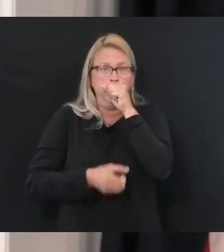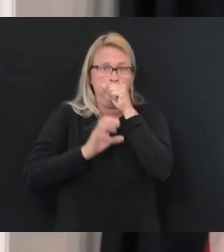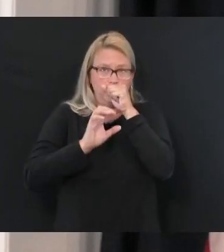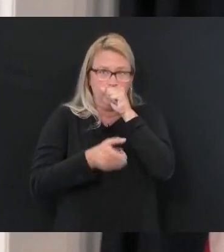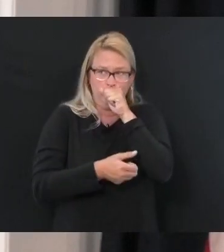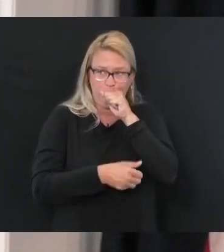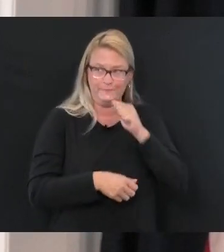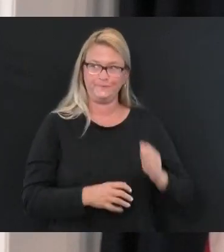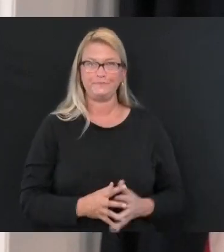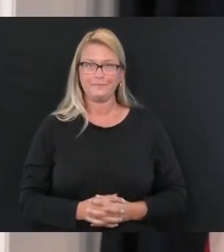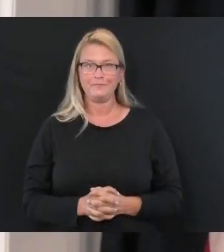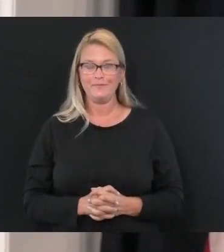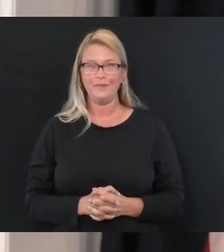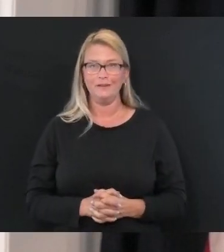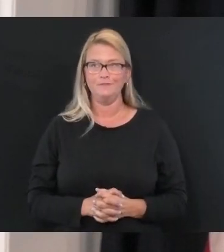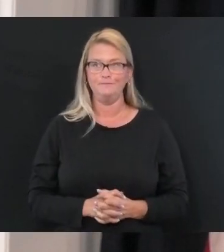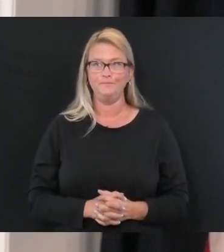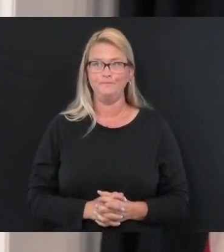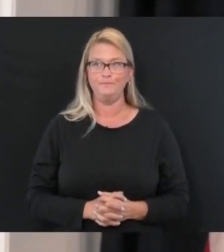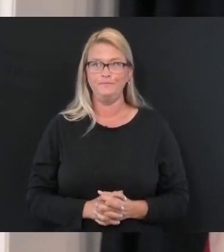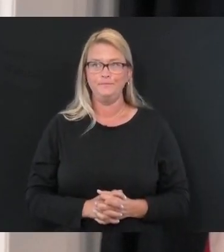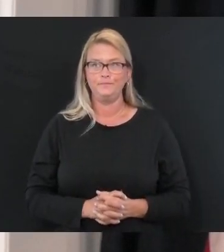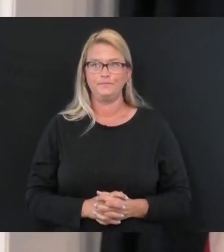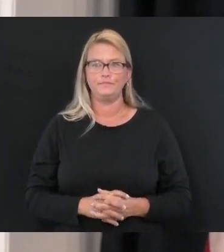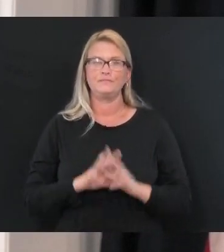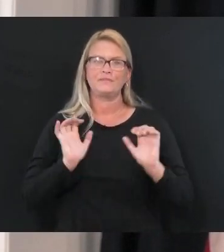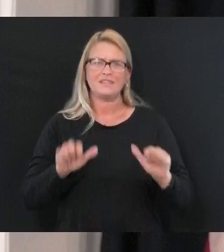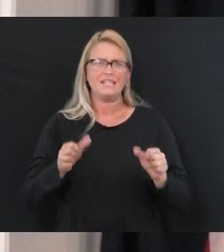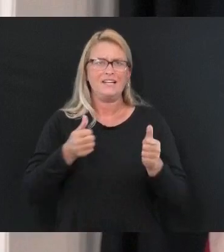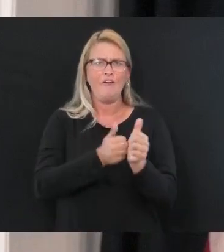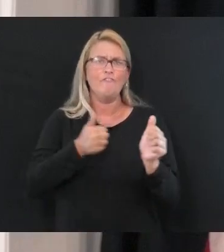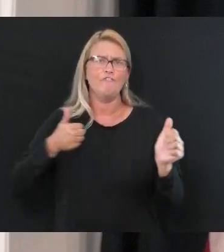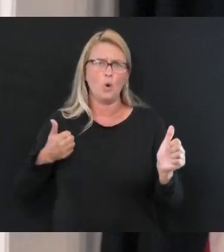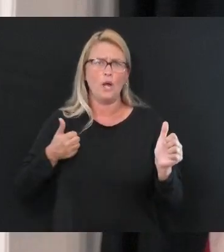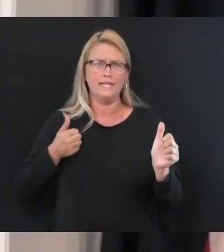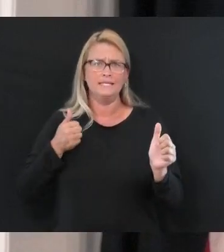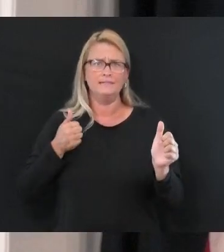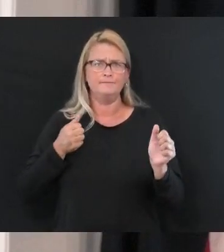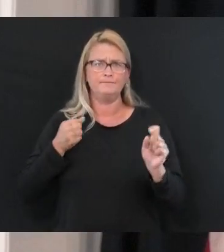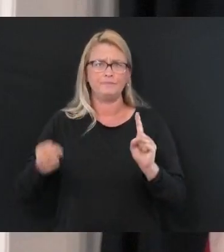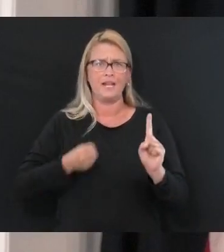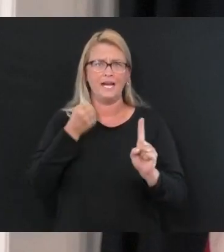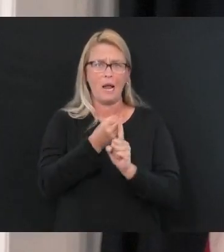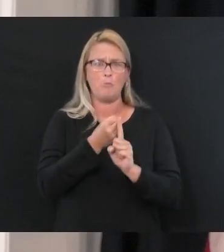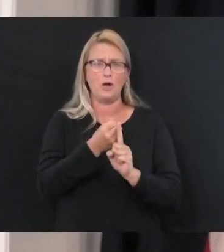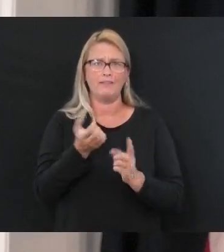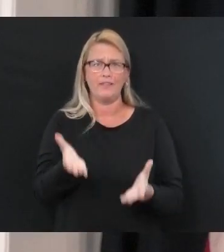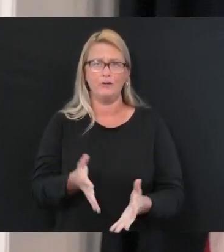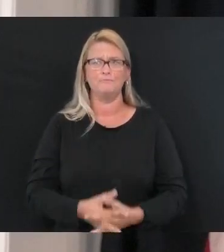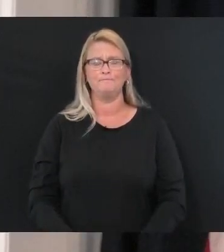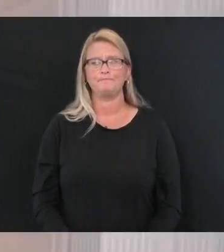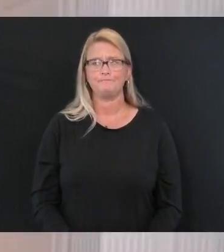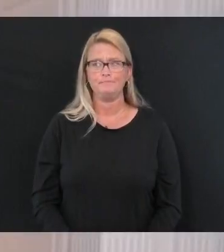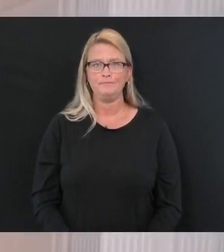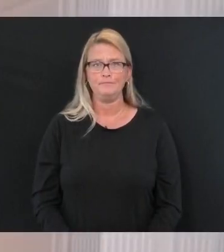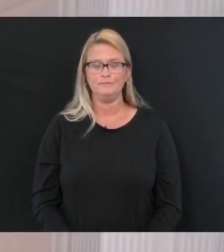important to prevent outbreaks in this time of COVID-19. So thanks for that question.